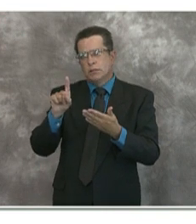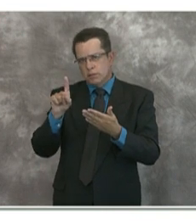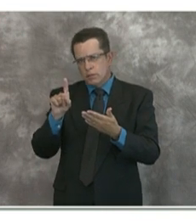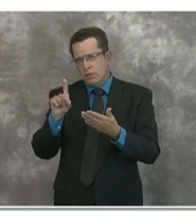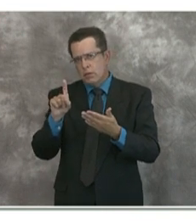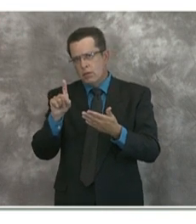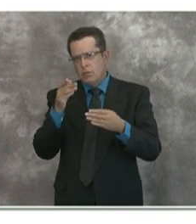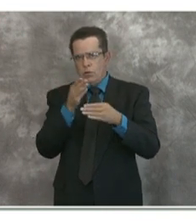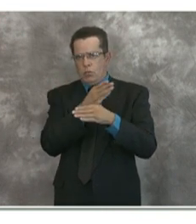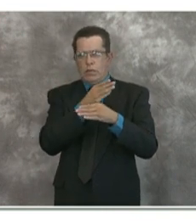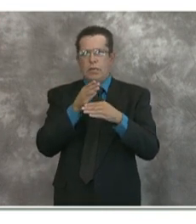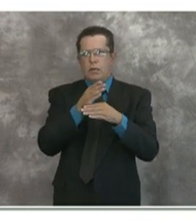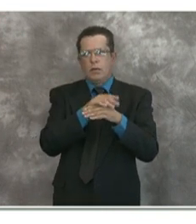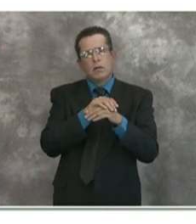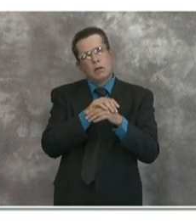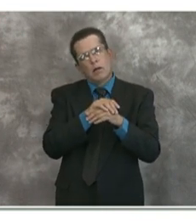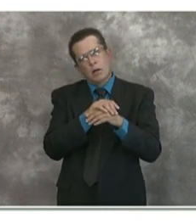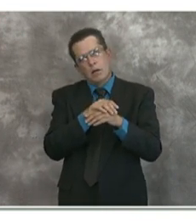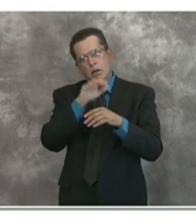between